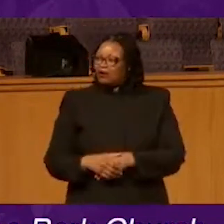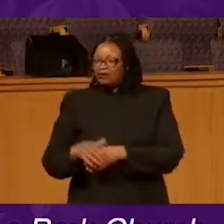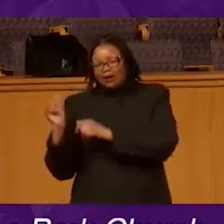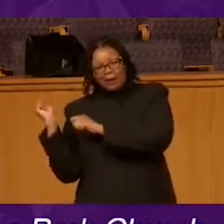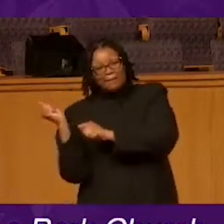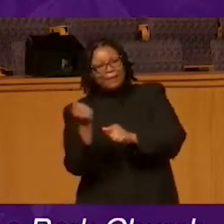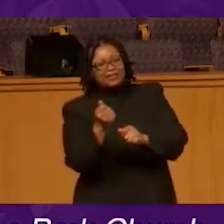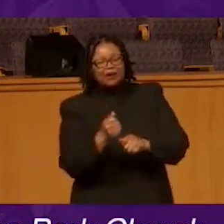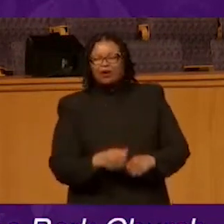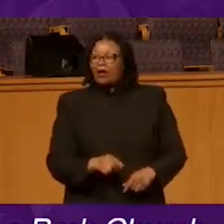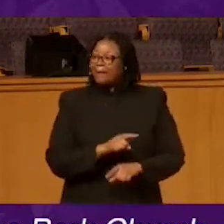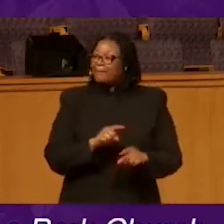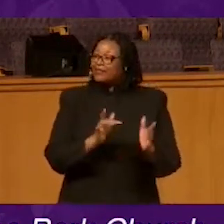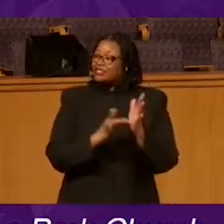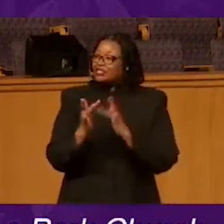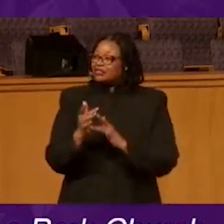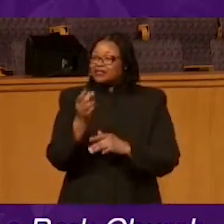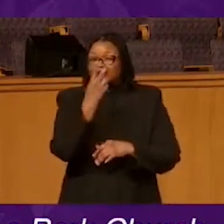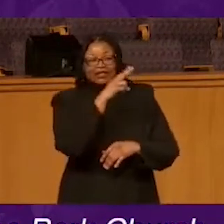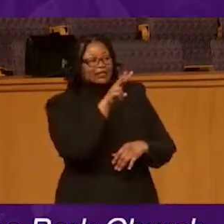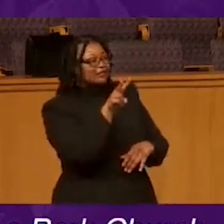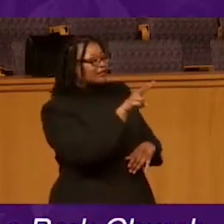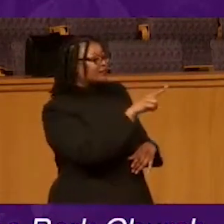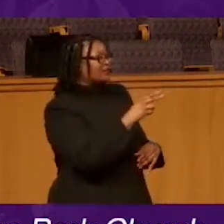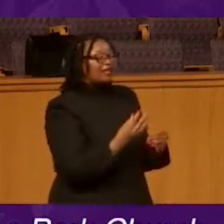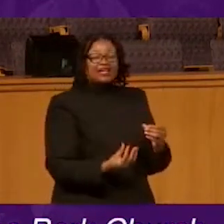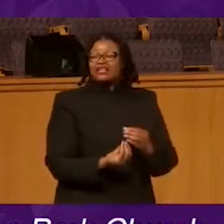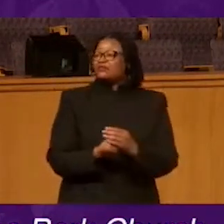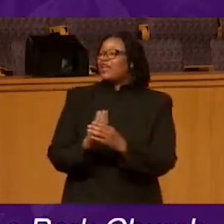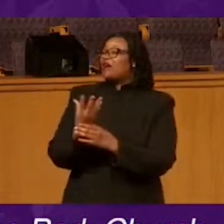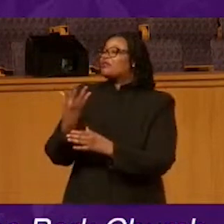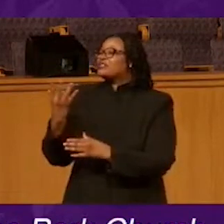And Jesus was out there observing the lilies of the field,